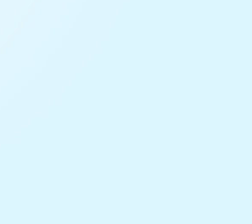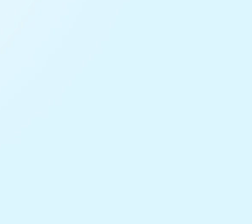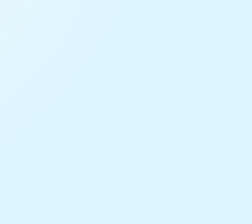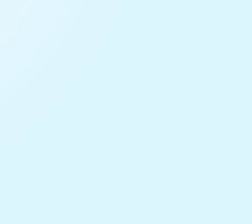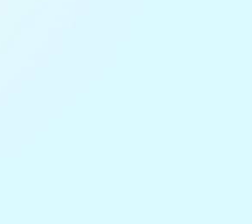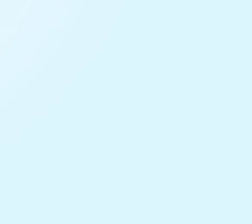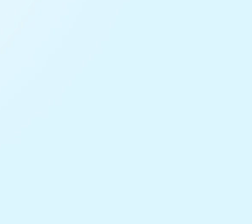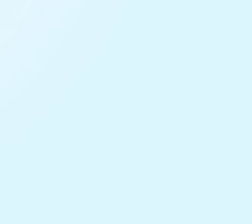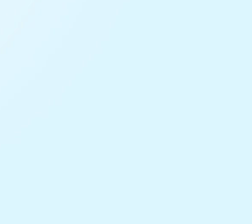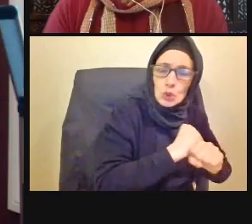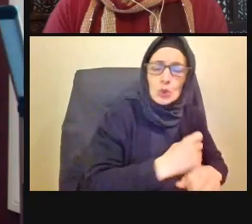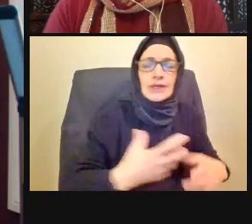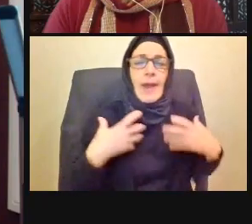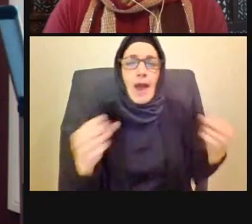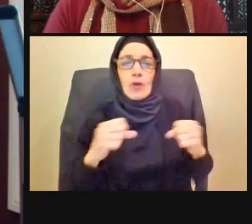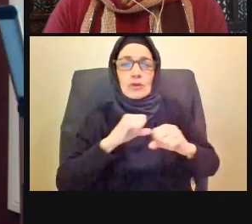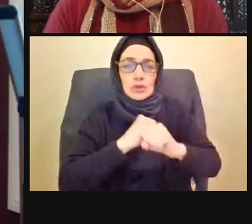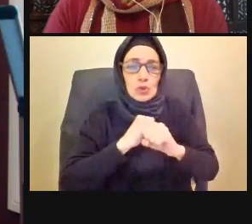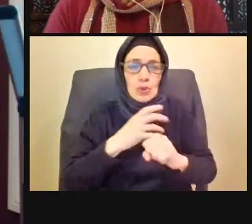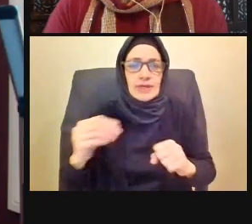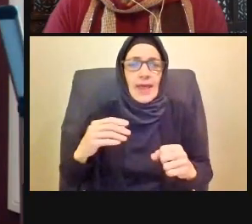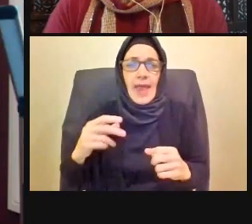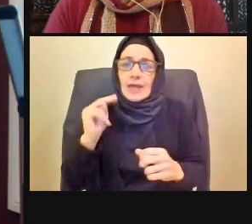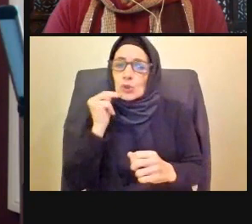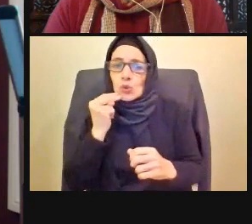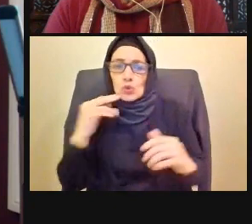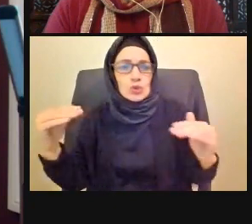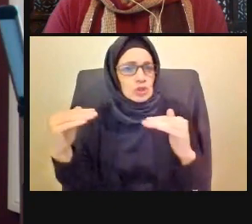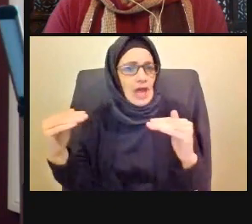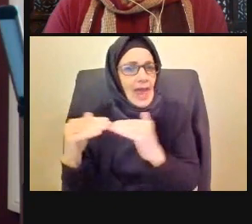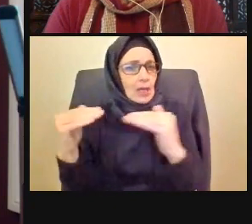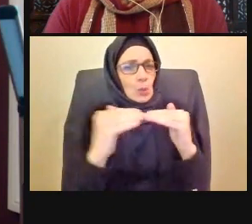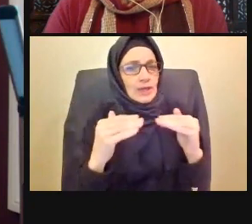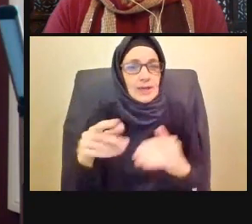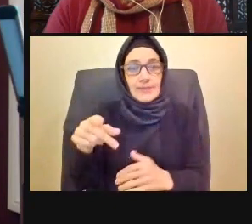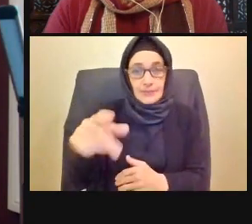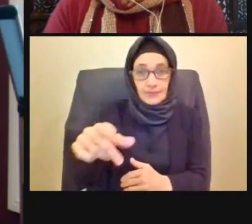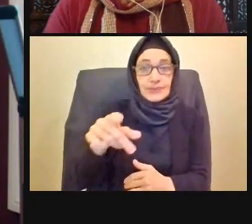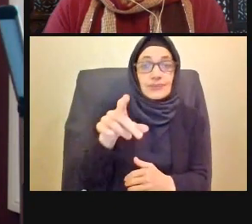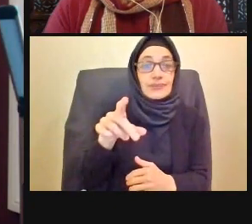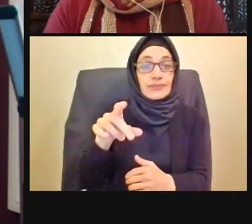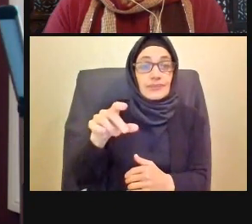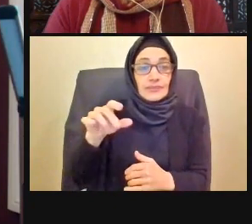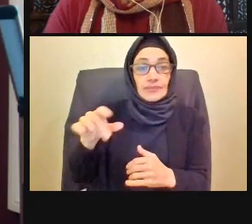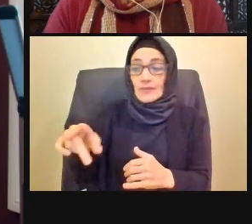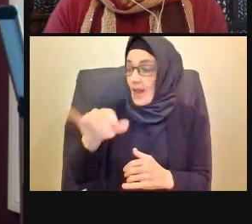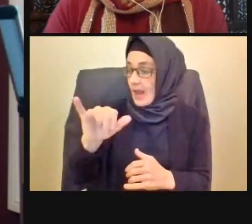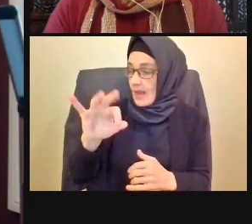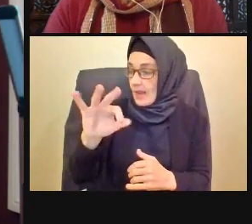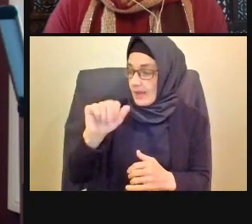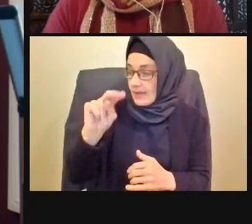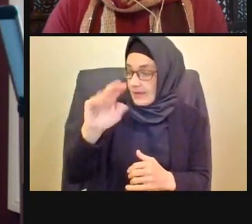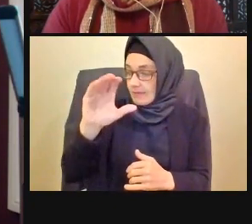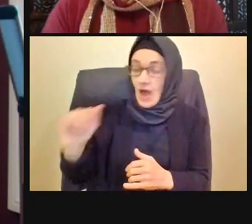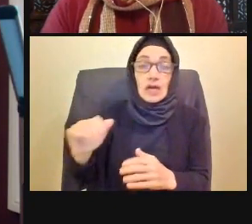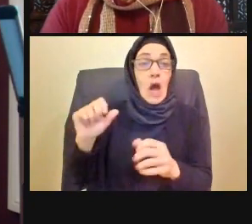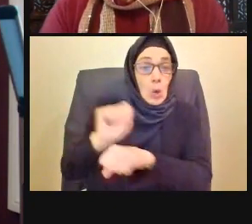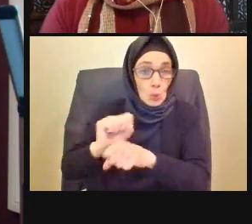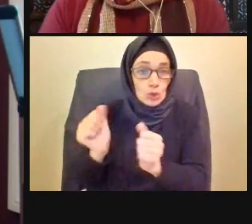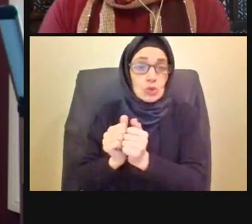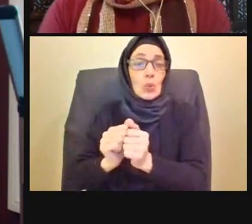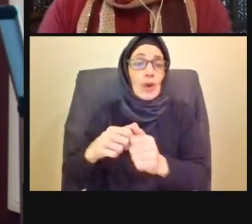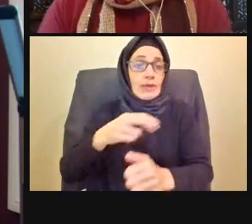and nutrition equity. IFANCA works with a team of Islamic scholars, scientists, and industry experts to do their